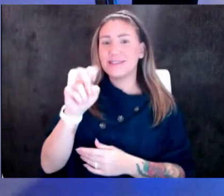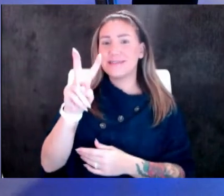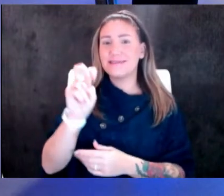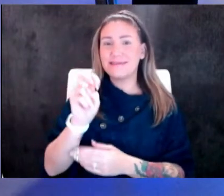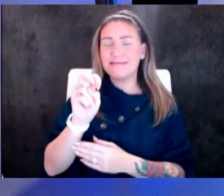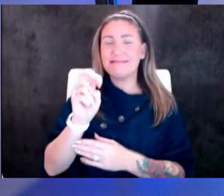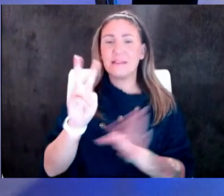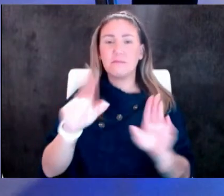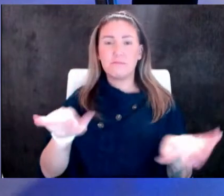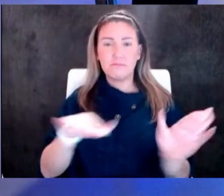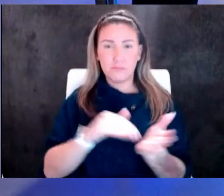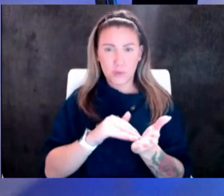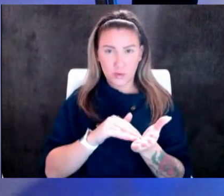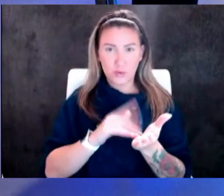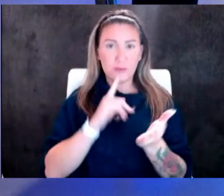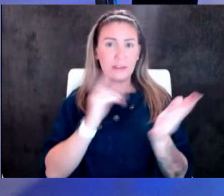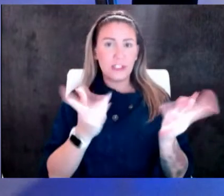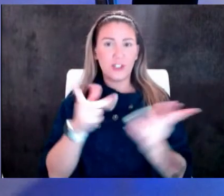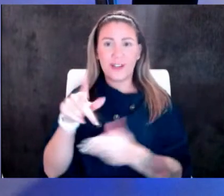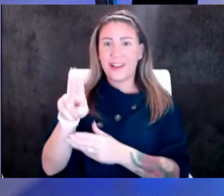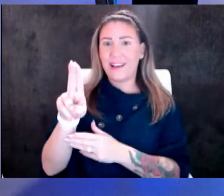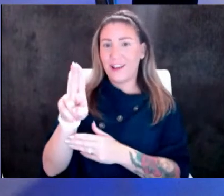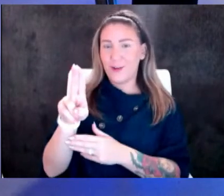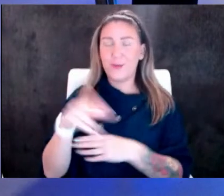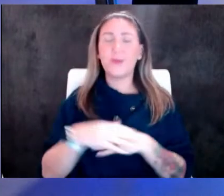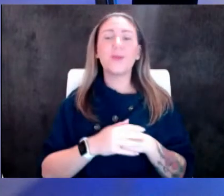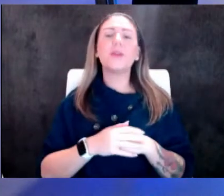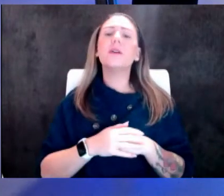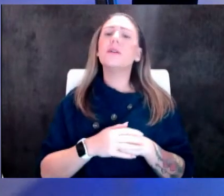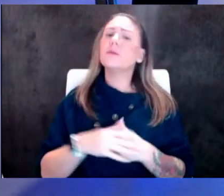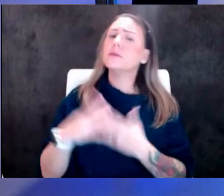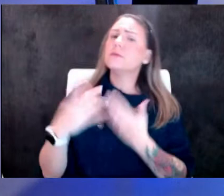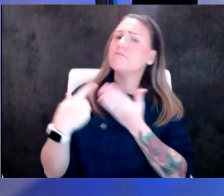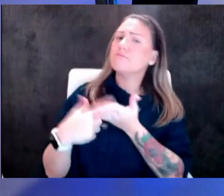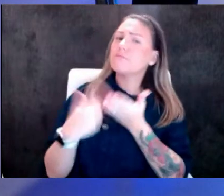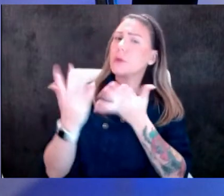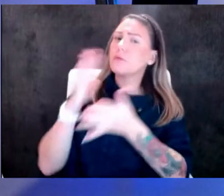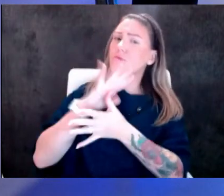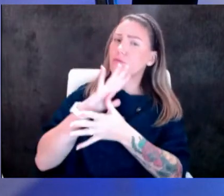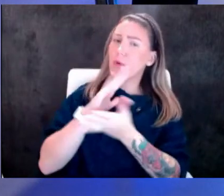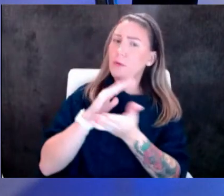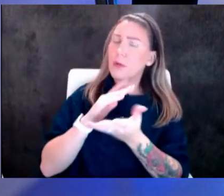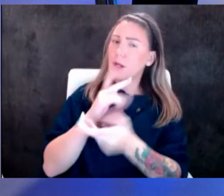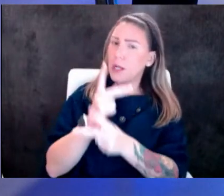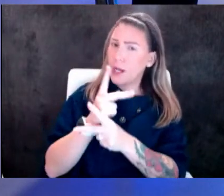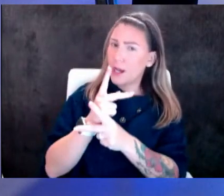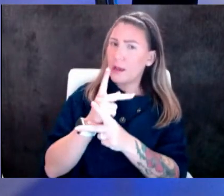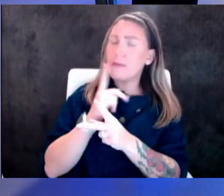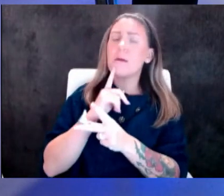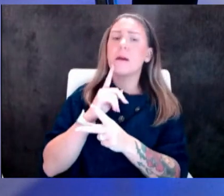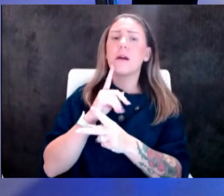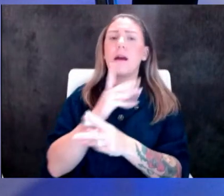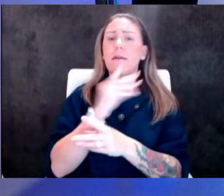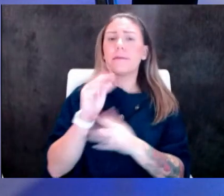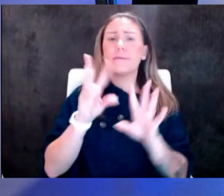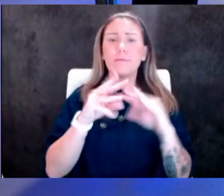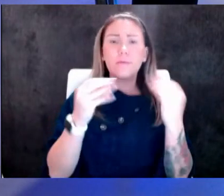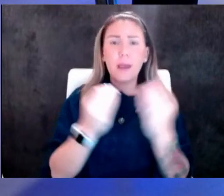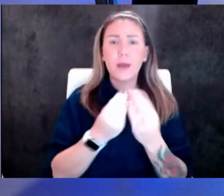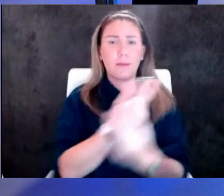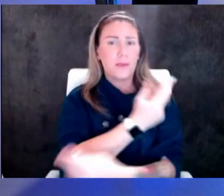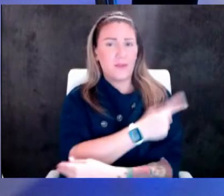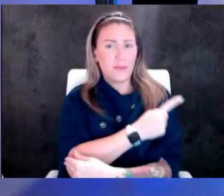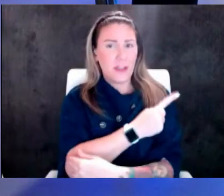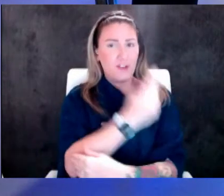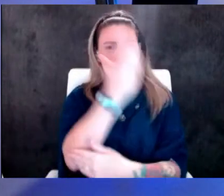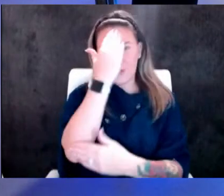Health System. We're going to talk with him about the efforts for primary care aspects to make sure that their families, their patients know about the